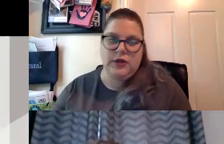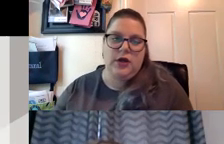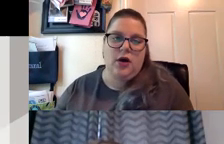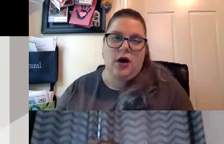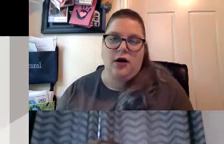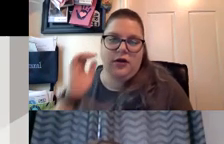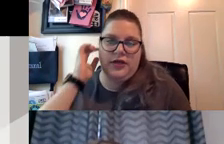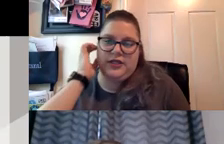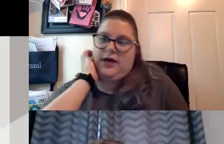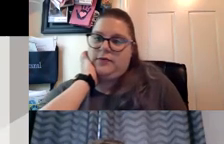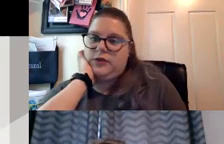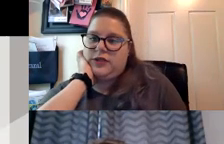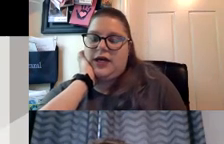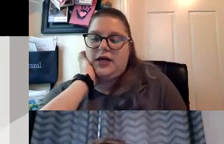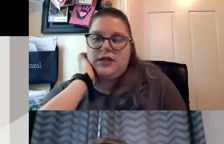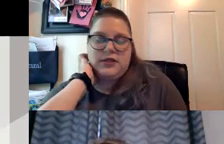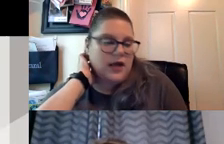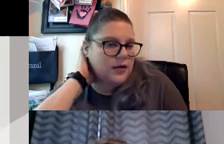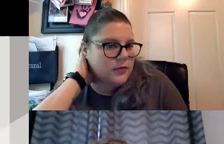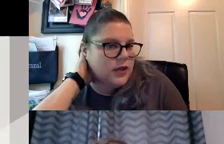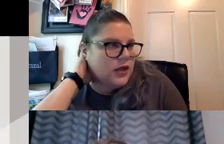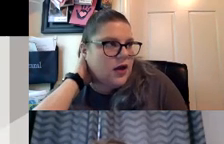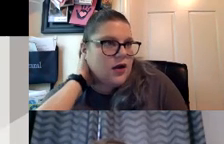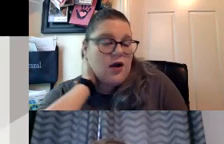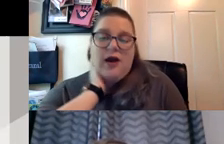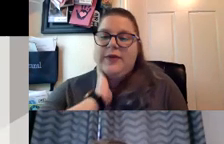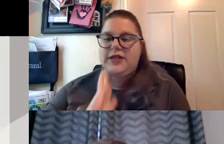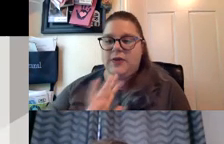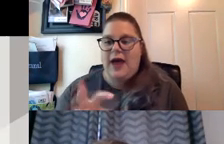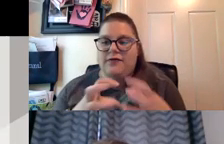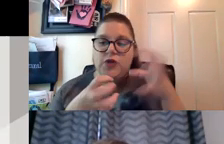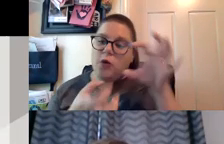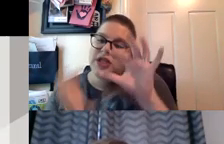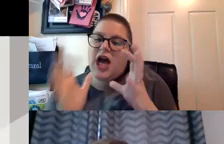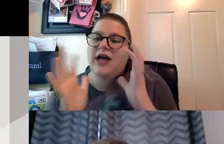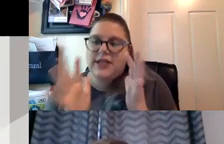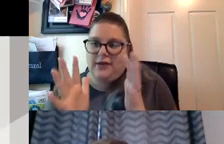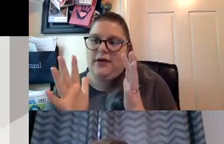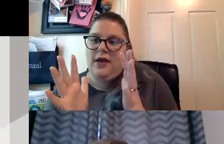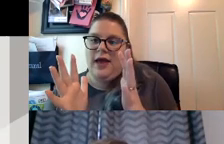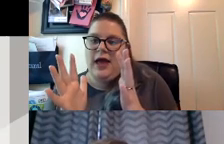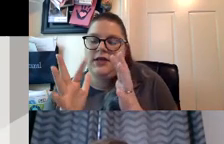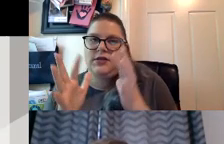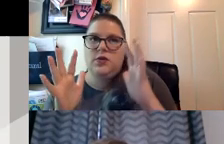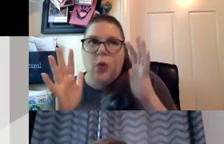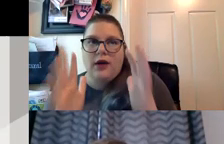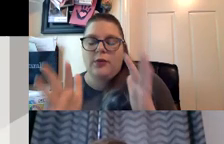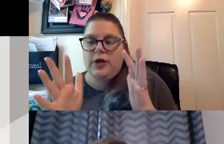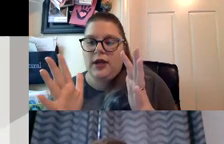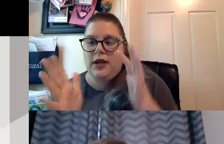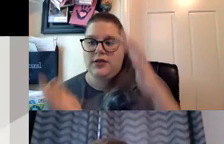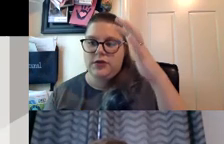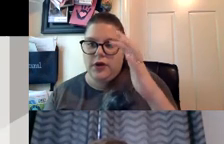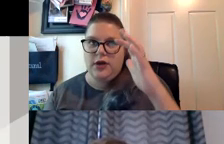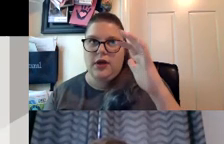accessible. All the time. Newsletters are hard because you have so much content and you want to